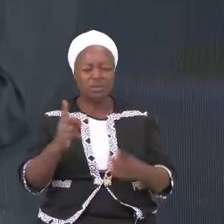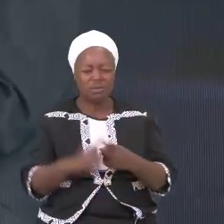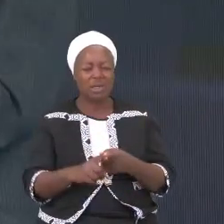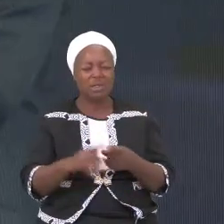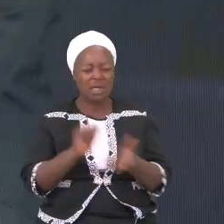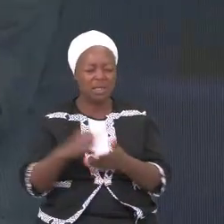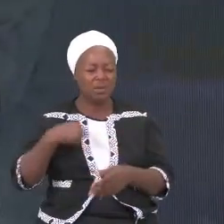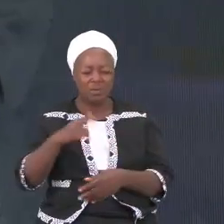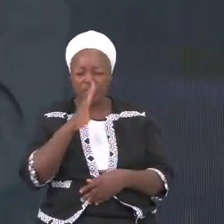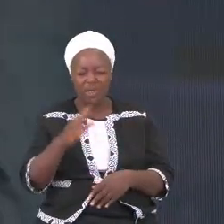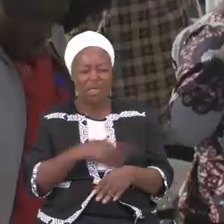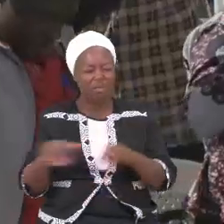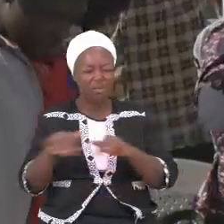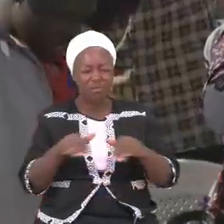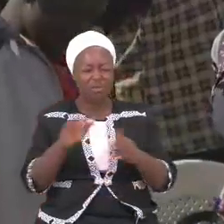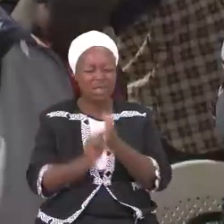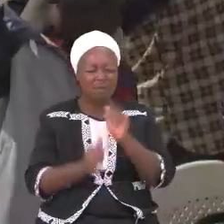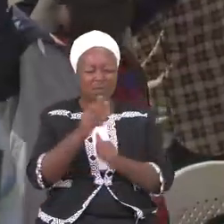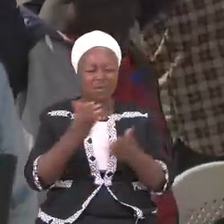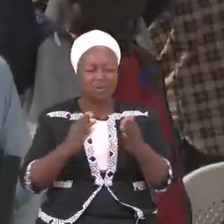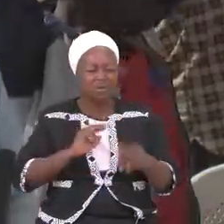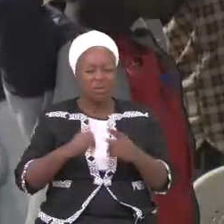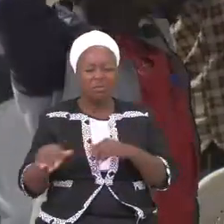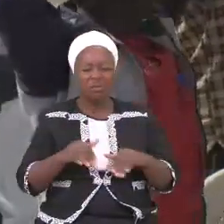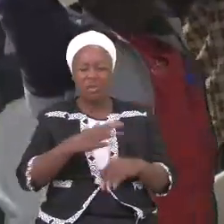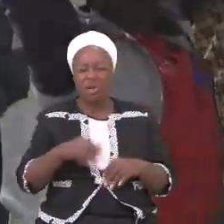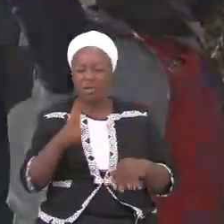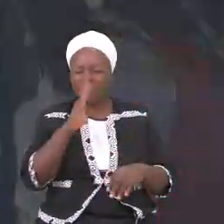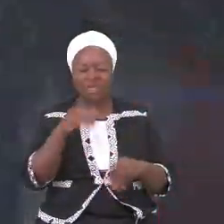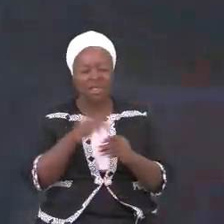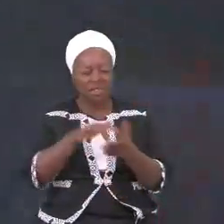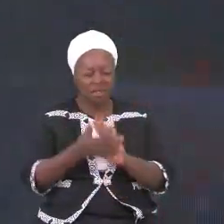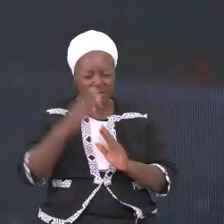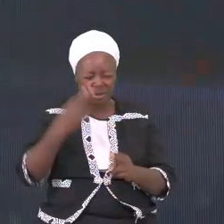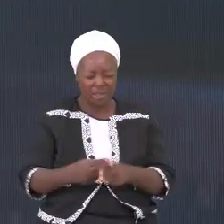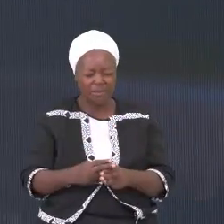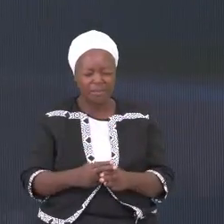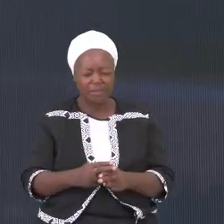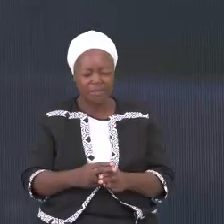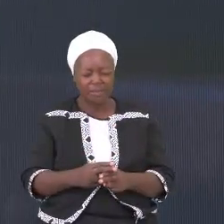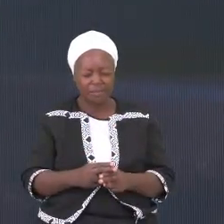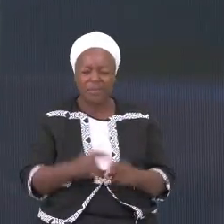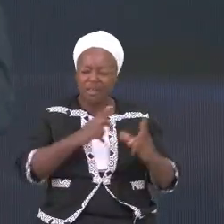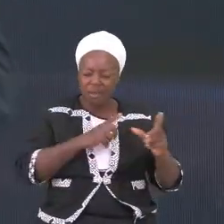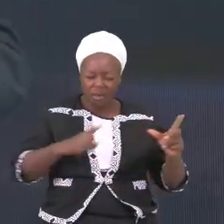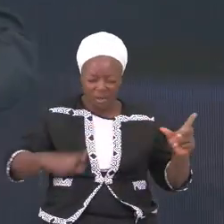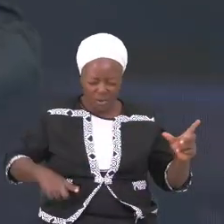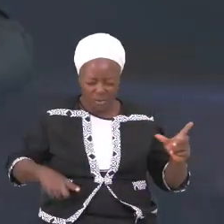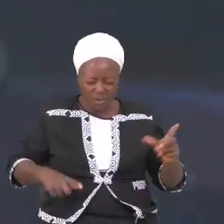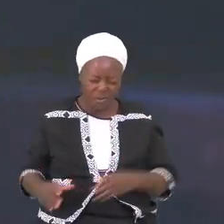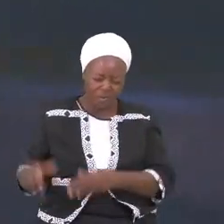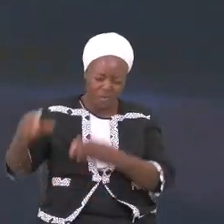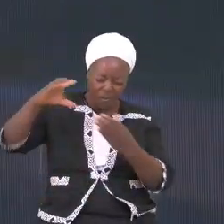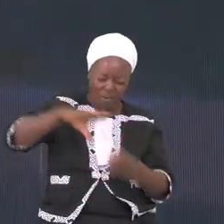and to do, in Jesus' name. Lord, pour your love into every heart. And let